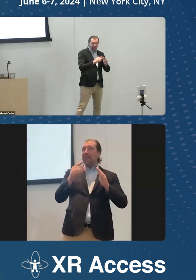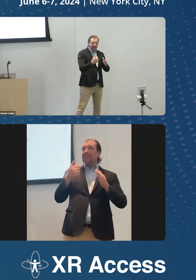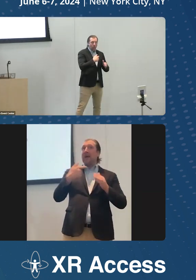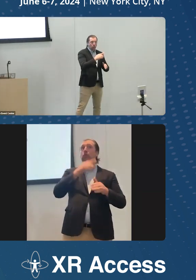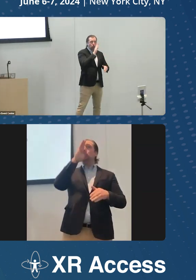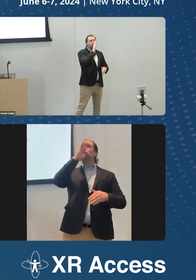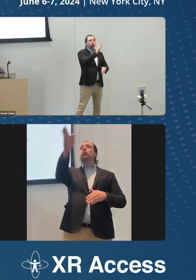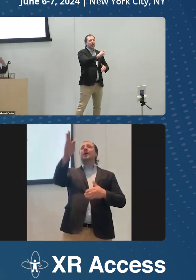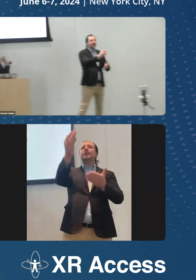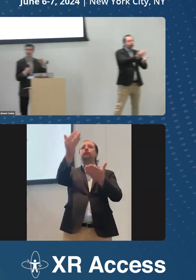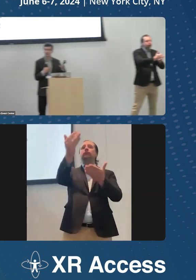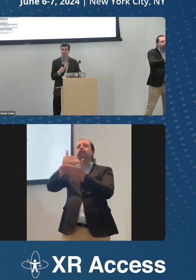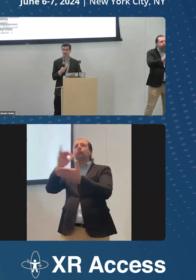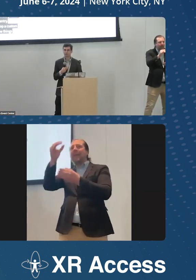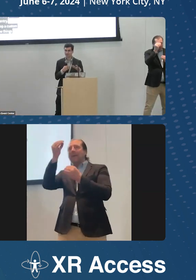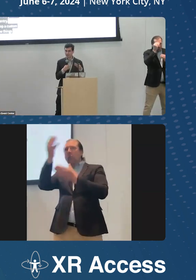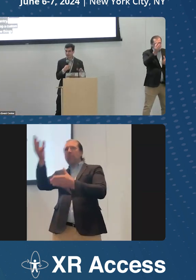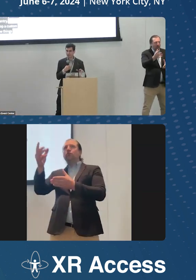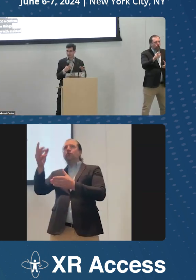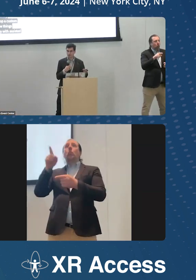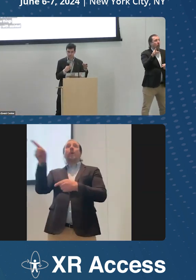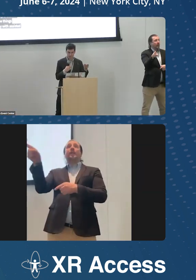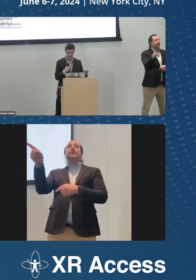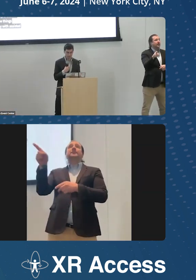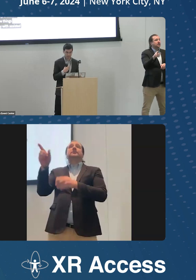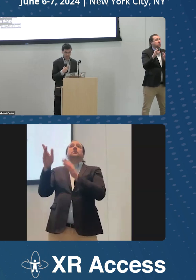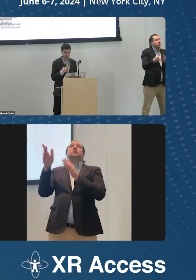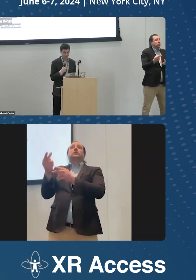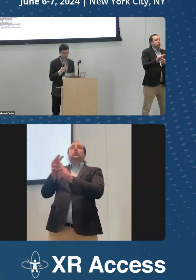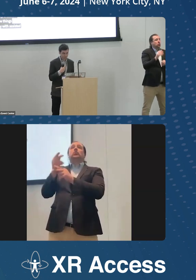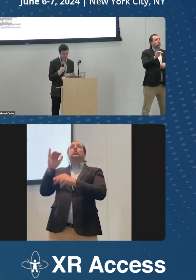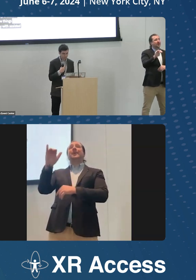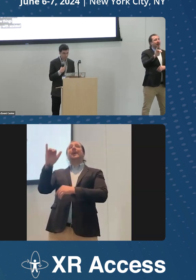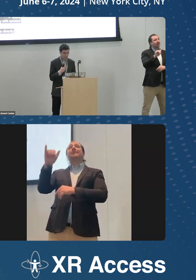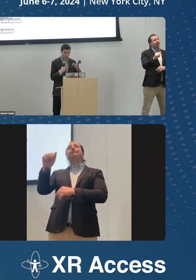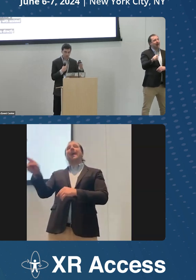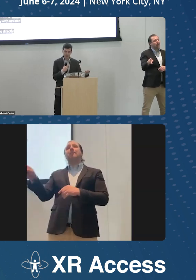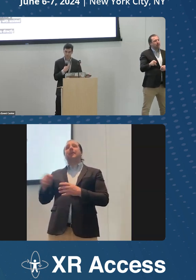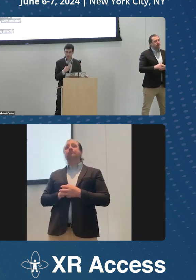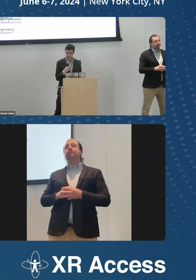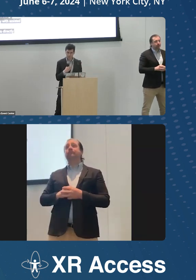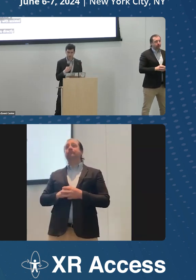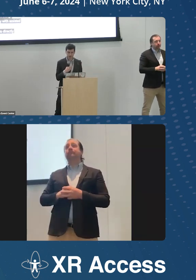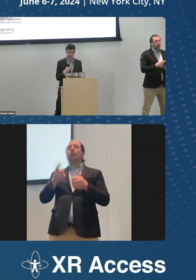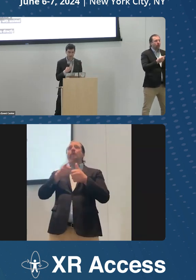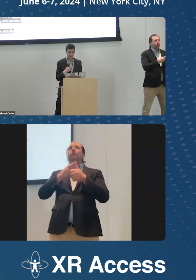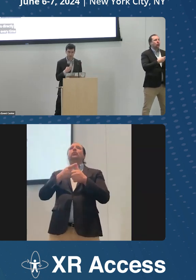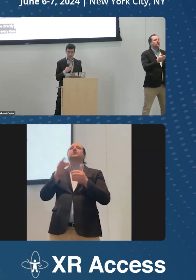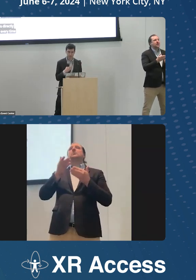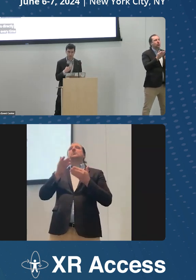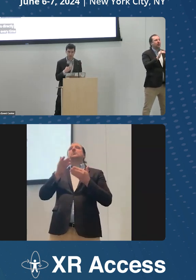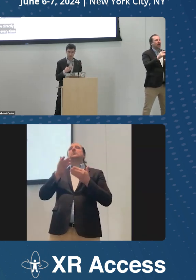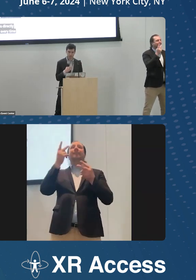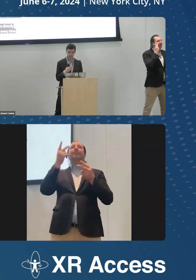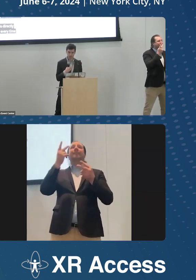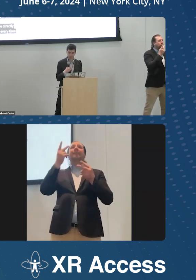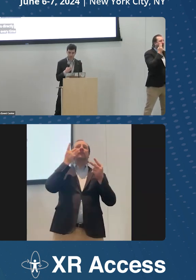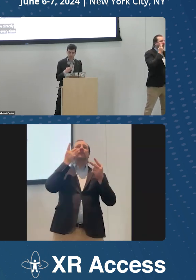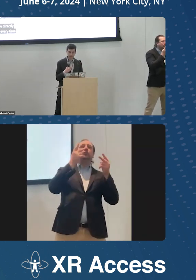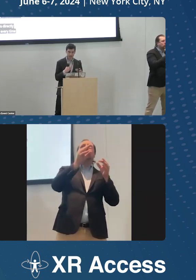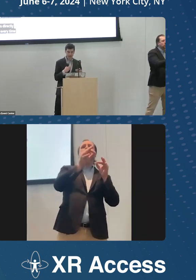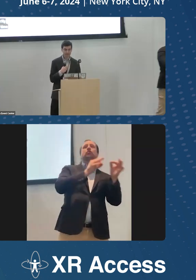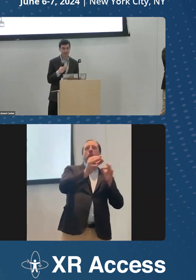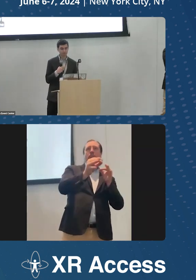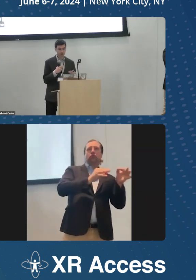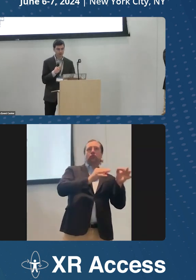directly collect data after every time that they use the application. The app first provided a visual description for the